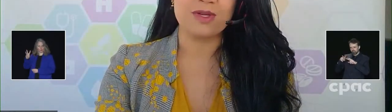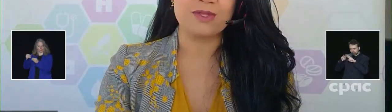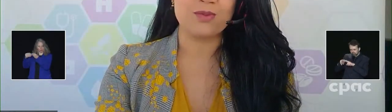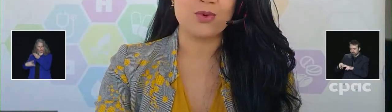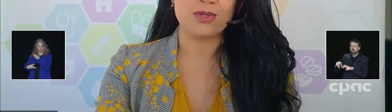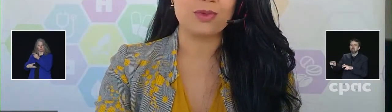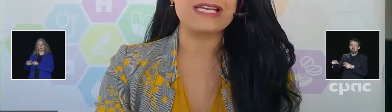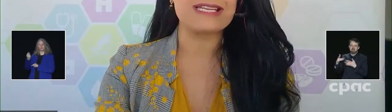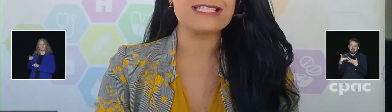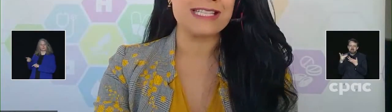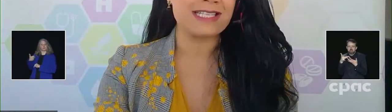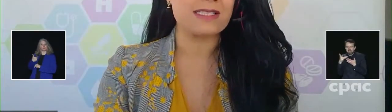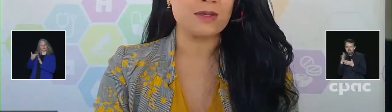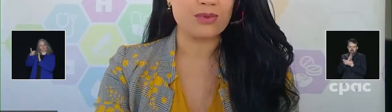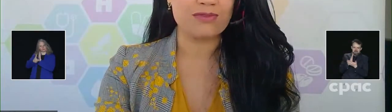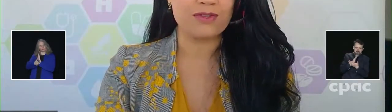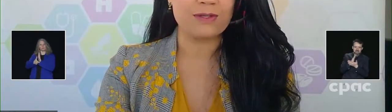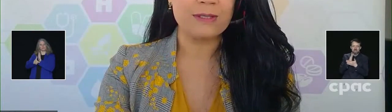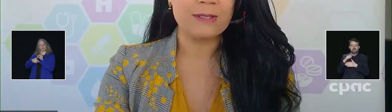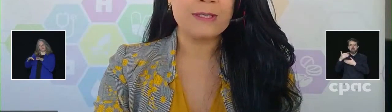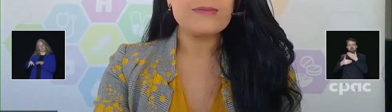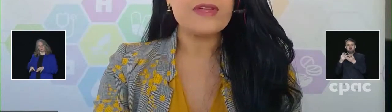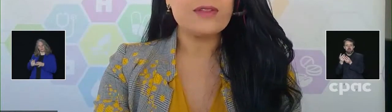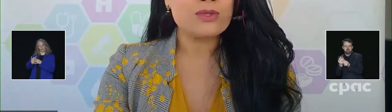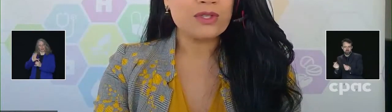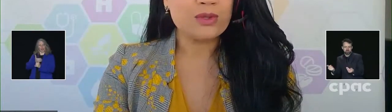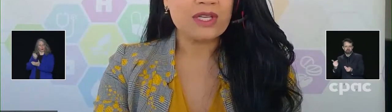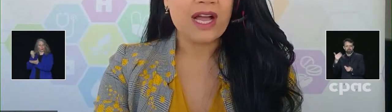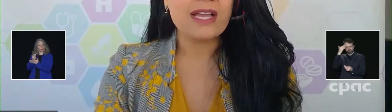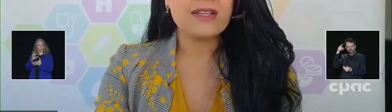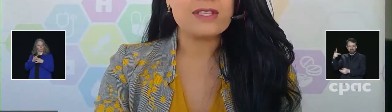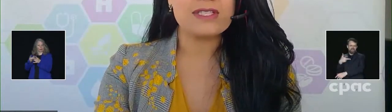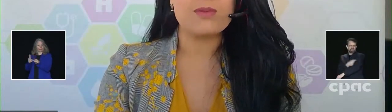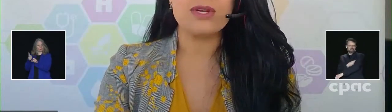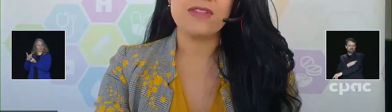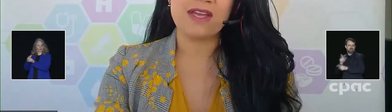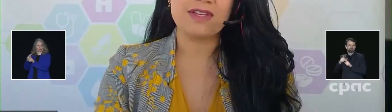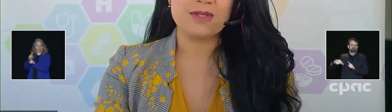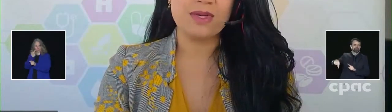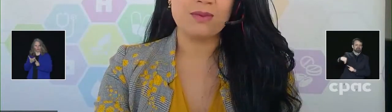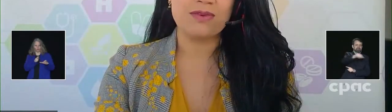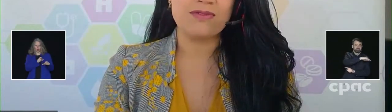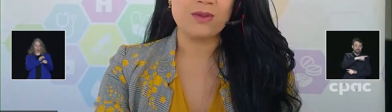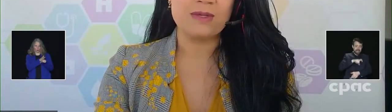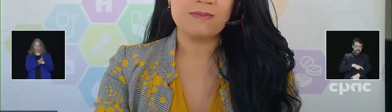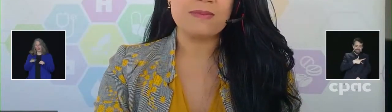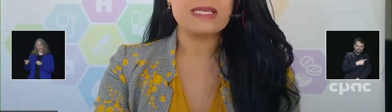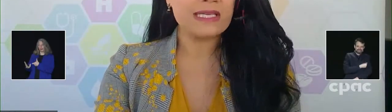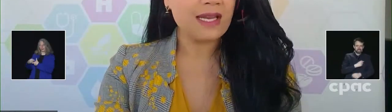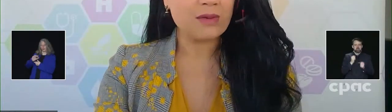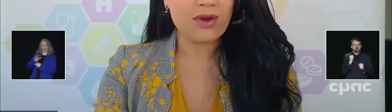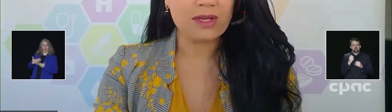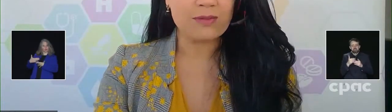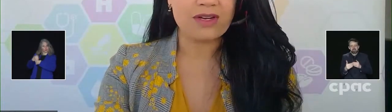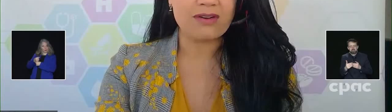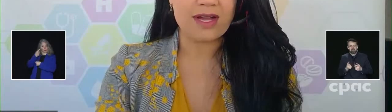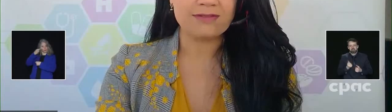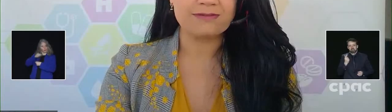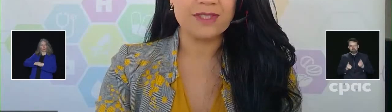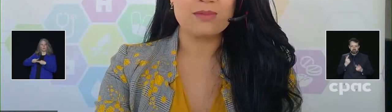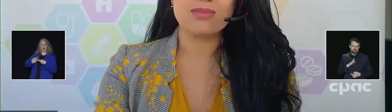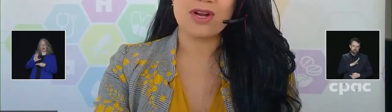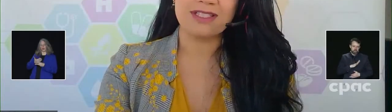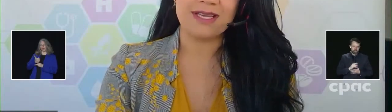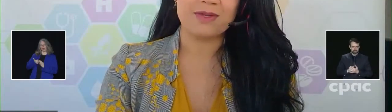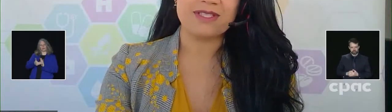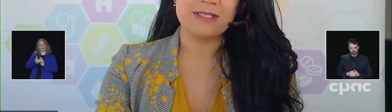Vaccines and Treatments Portal related to this approval. Those include a high-level summary of the evidence we reviewed, the Canadian product monograph,